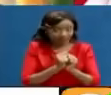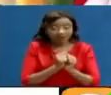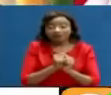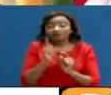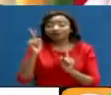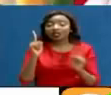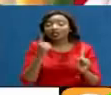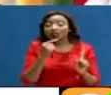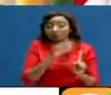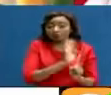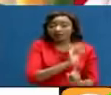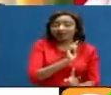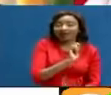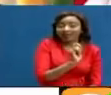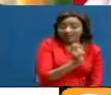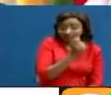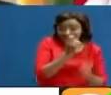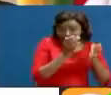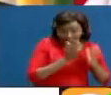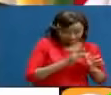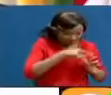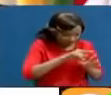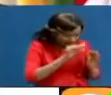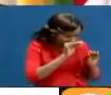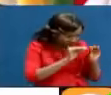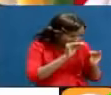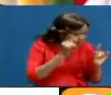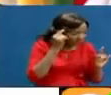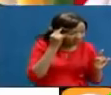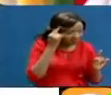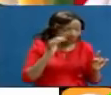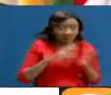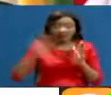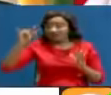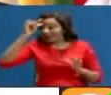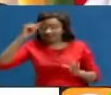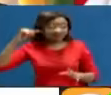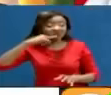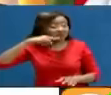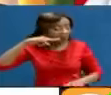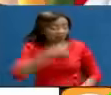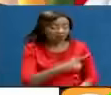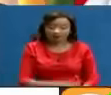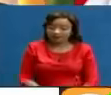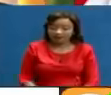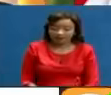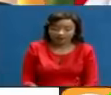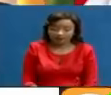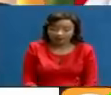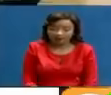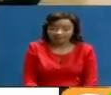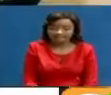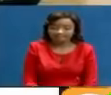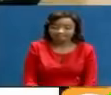Kenyans, you know, between Kenyans. It's not a government position that we are taking a position as government. So you are